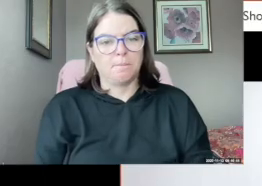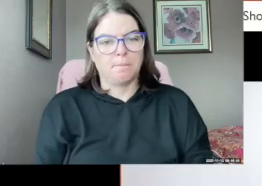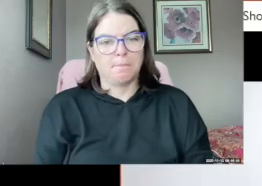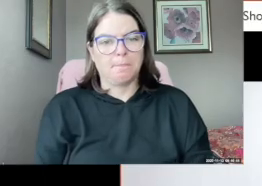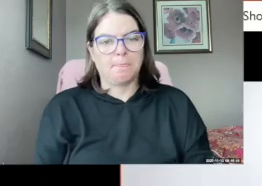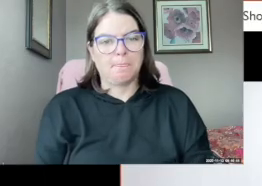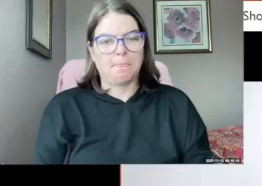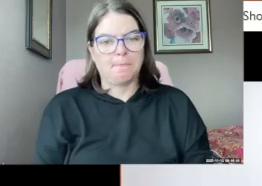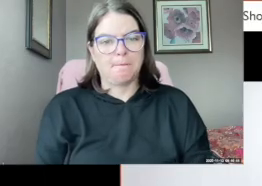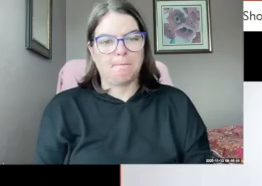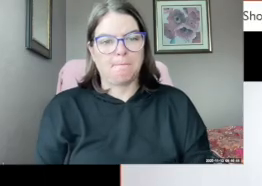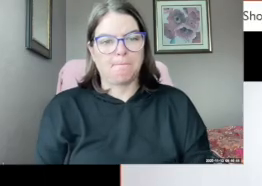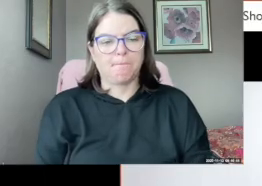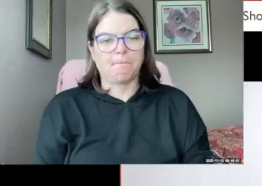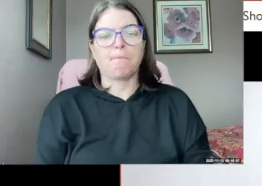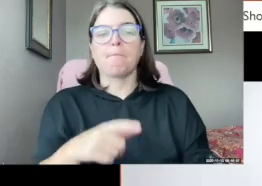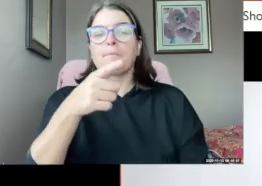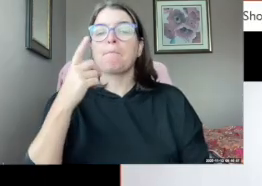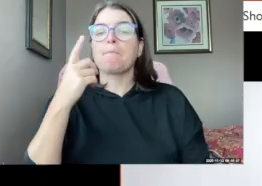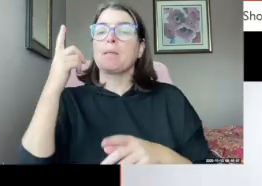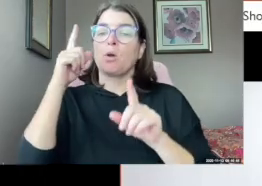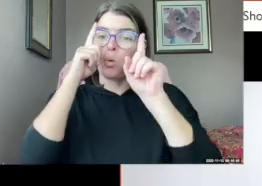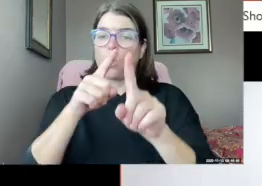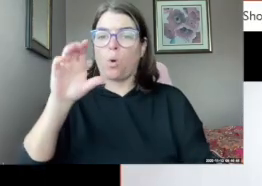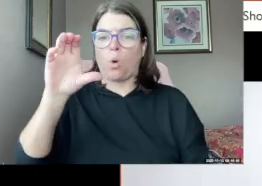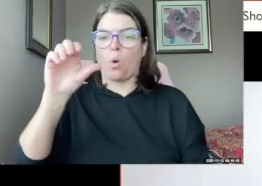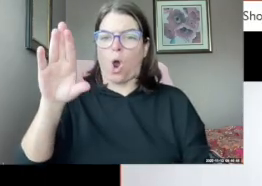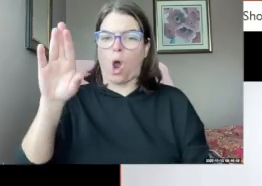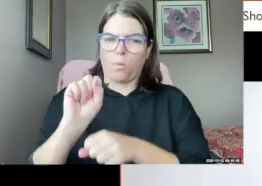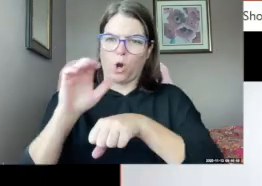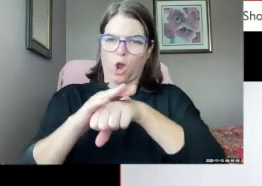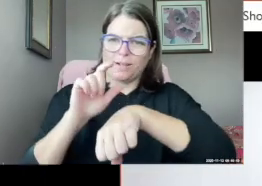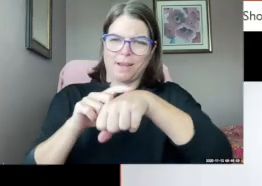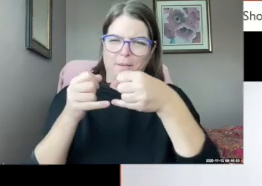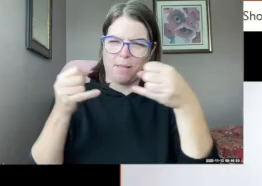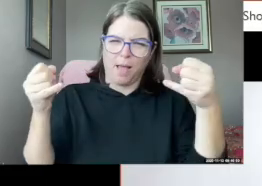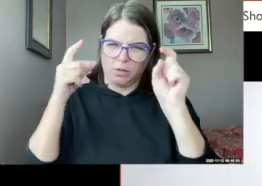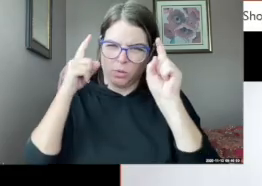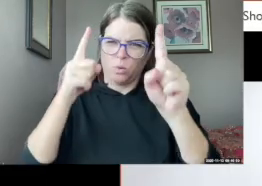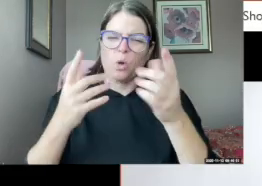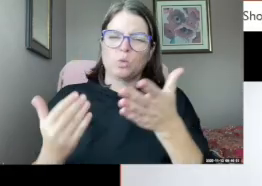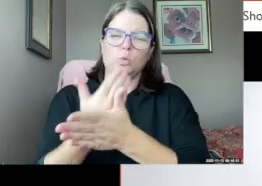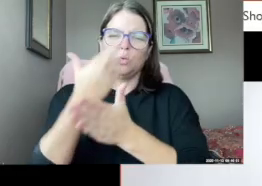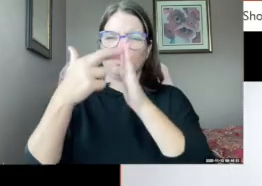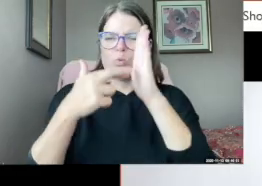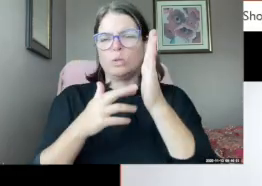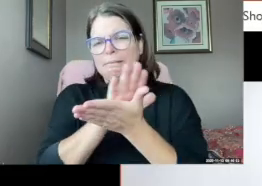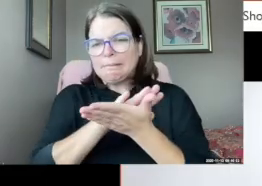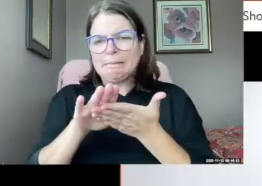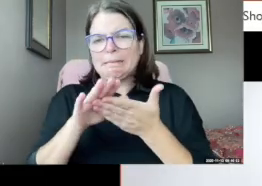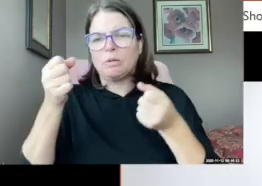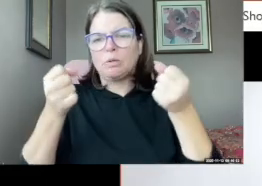To keep moving forward, CARB is working on a fast timeline to create new rules for clean cars and